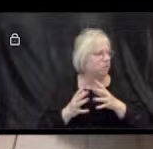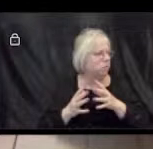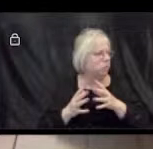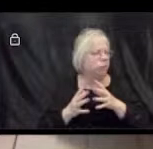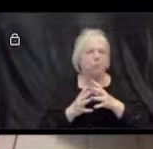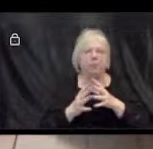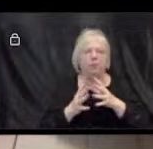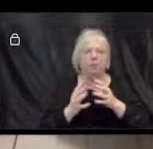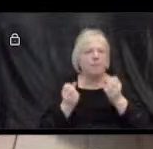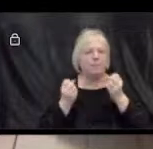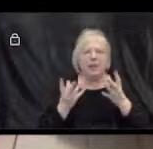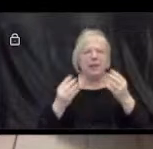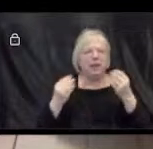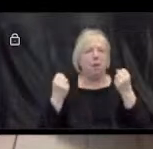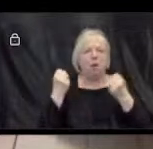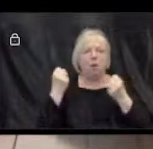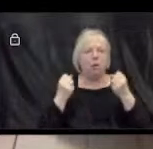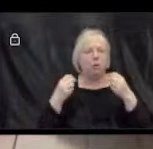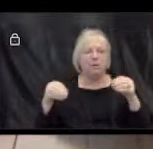And